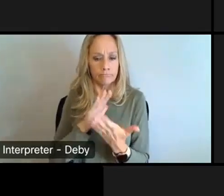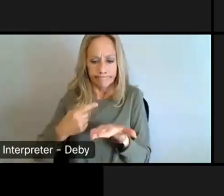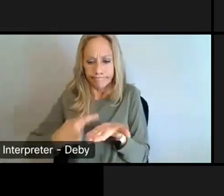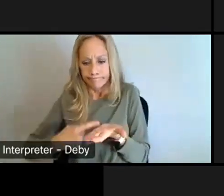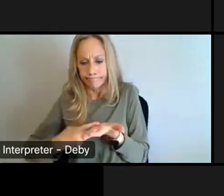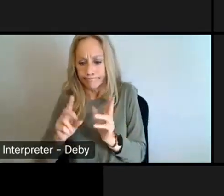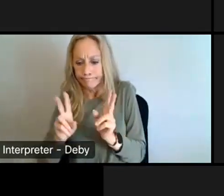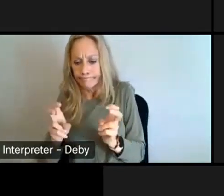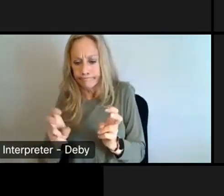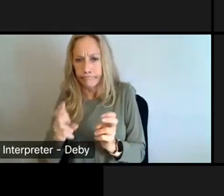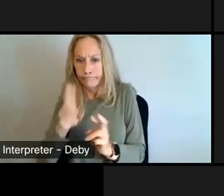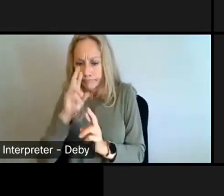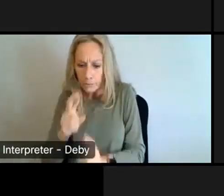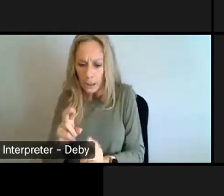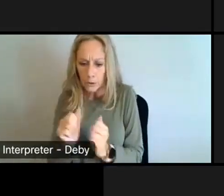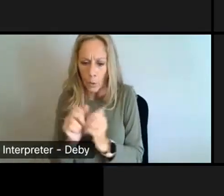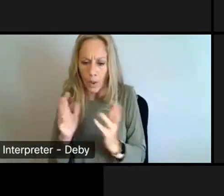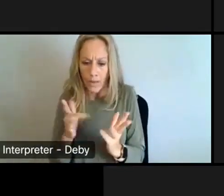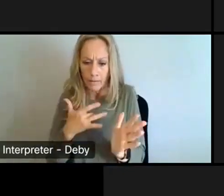way without being offensive?